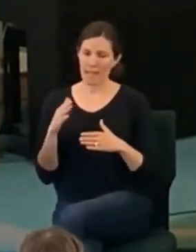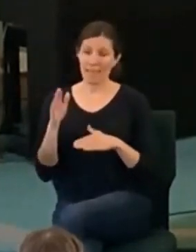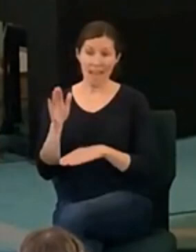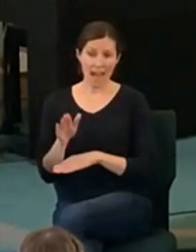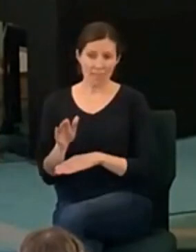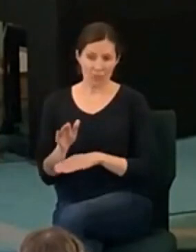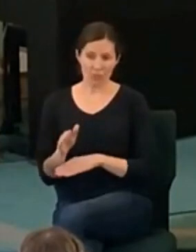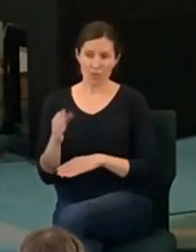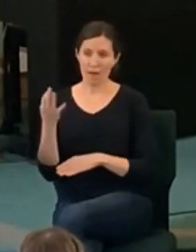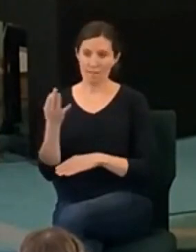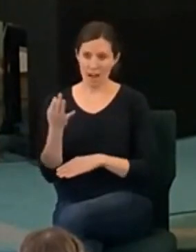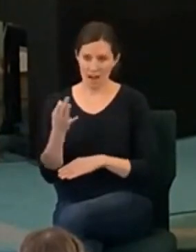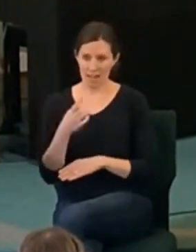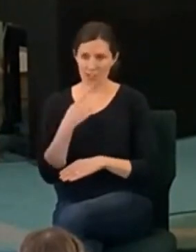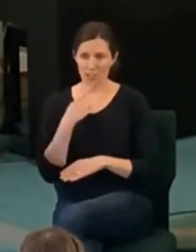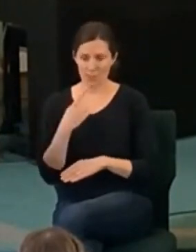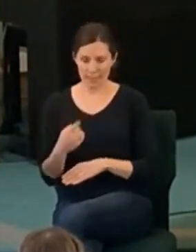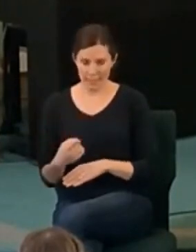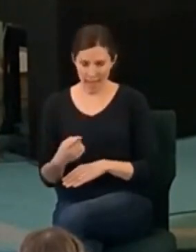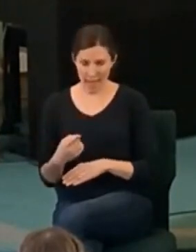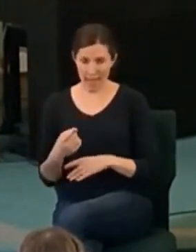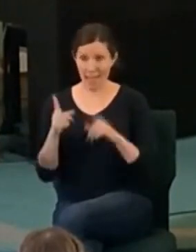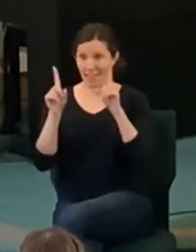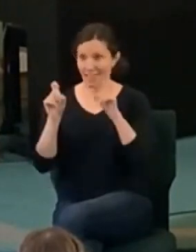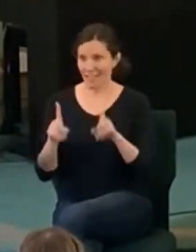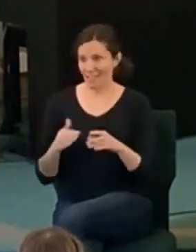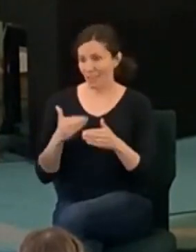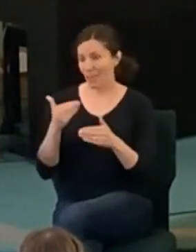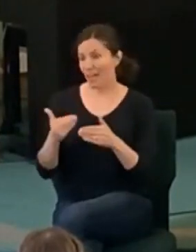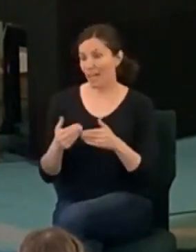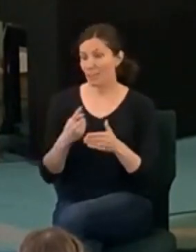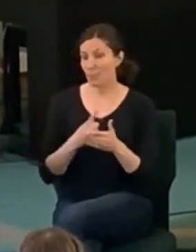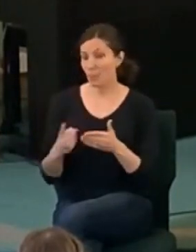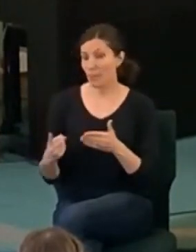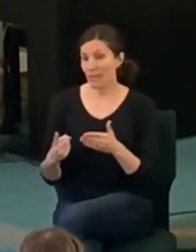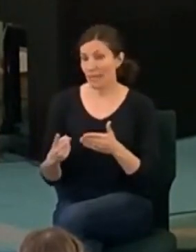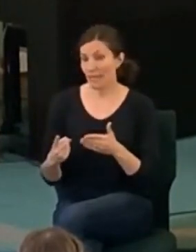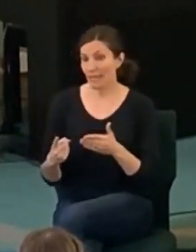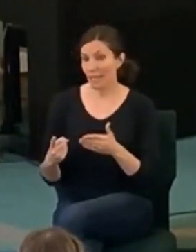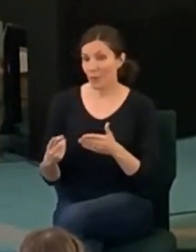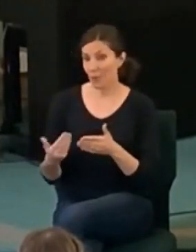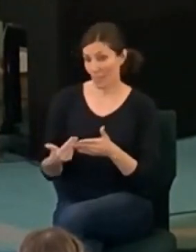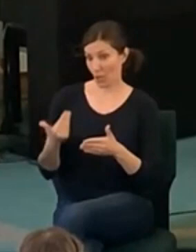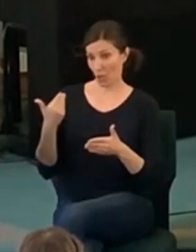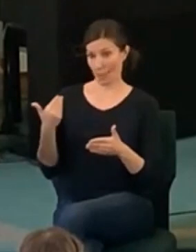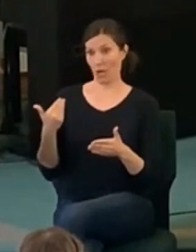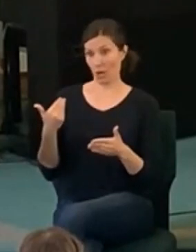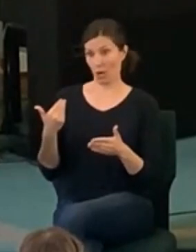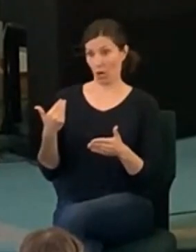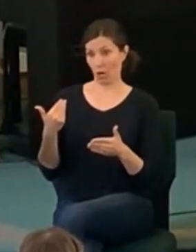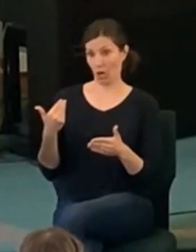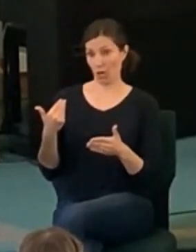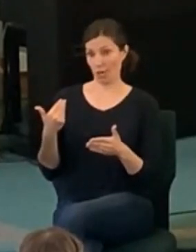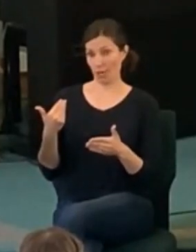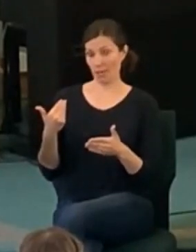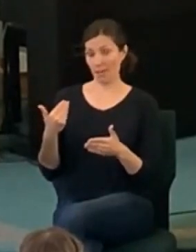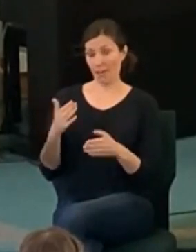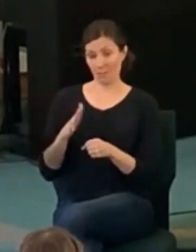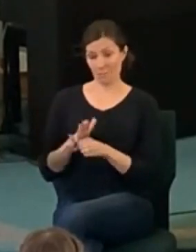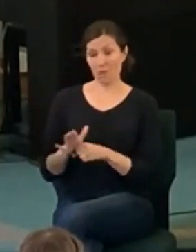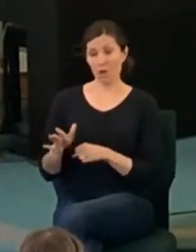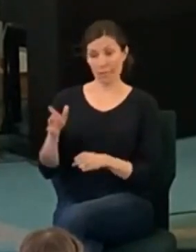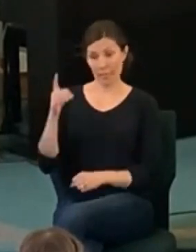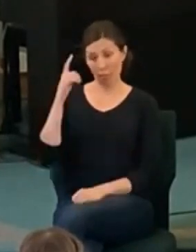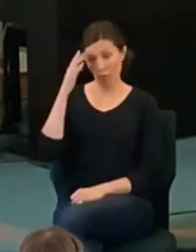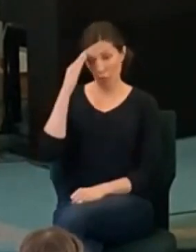woman named Dr. Clark. And Dr. Clark, several of us had to take her class, learned she had a habit, if you